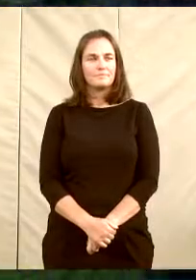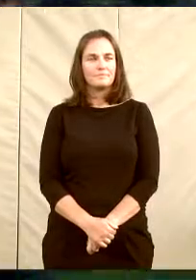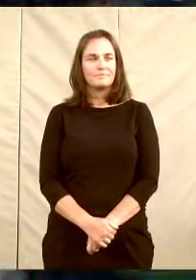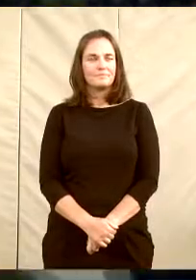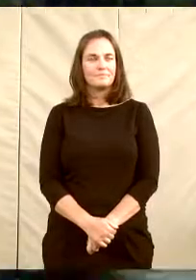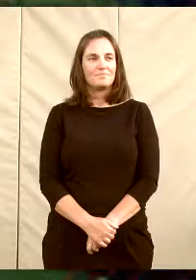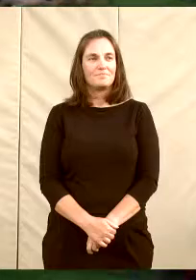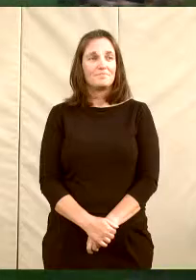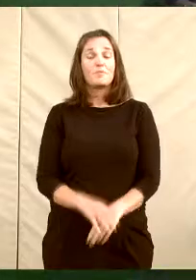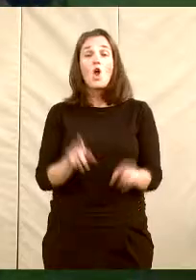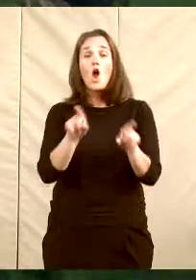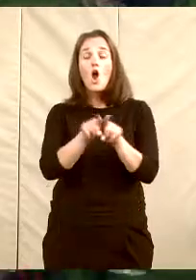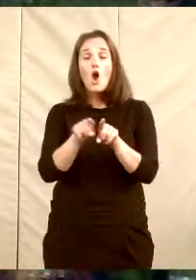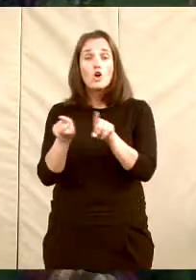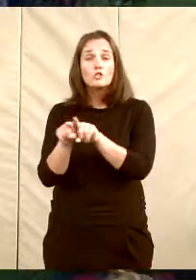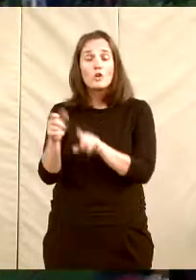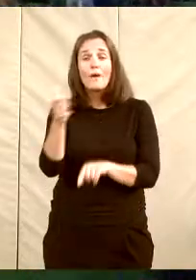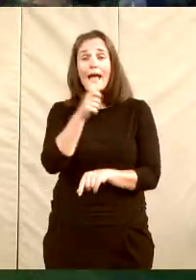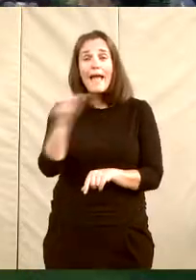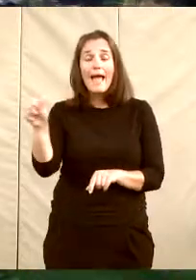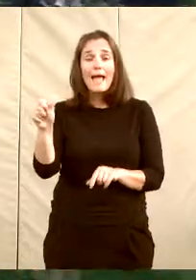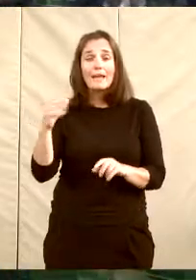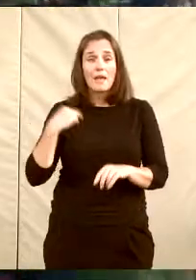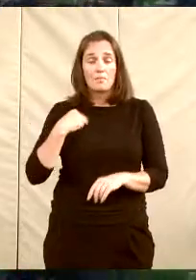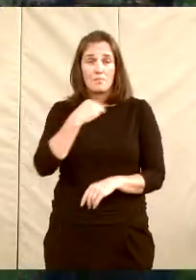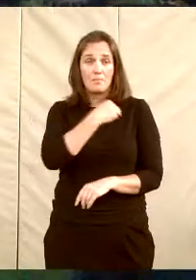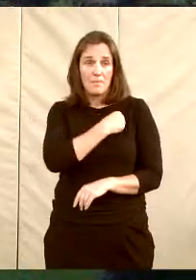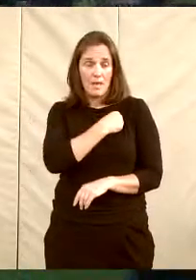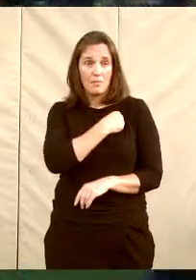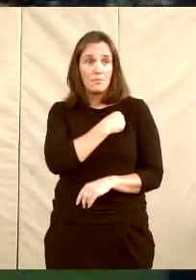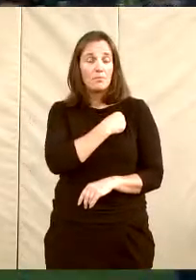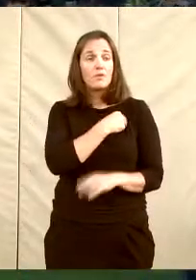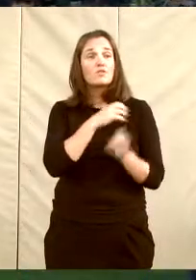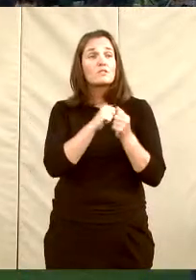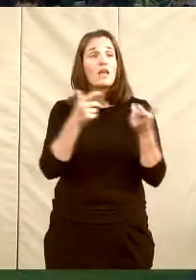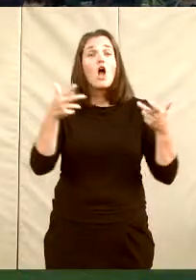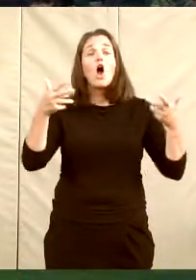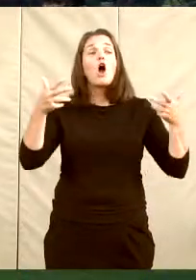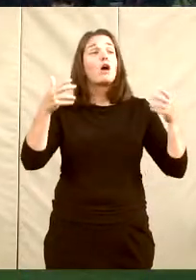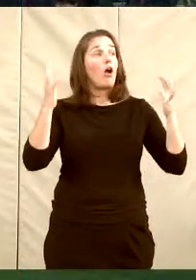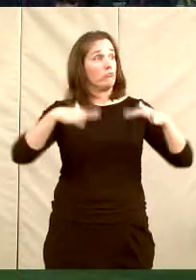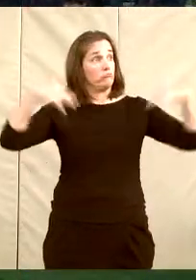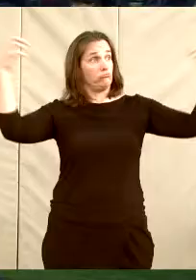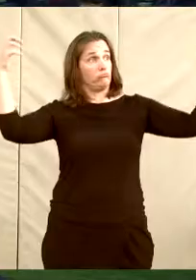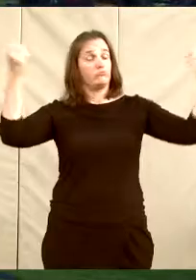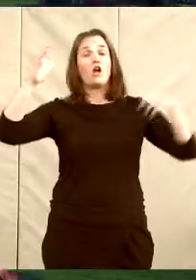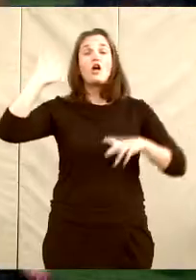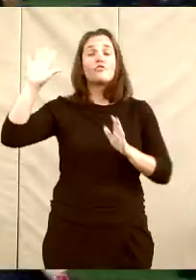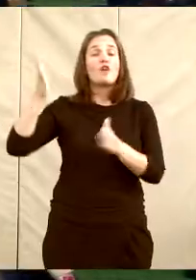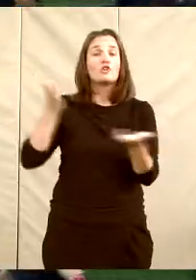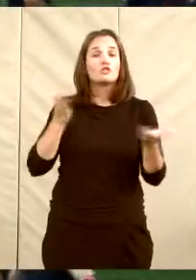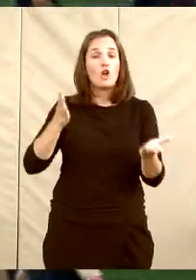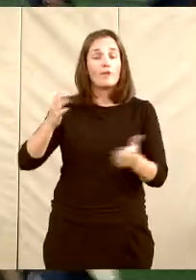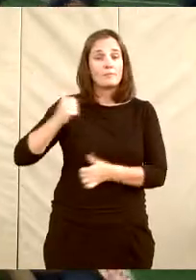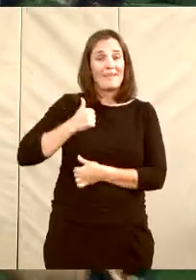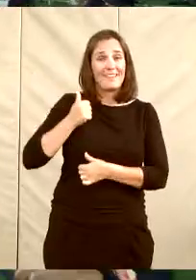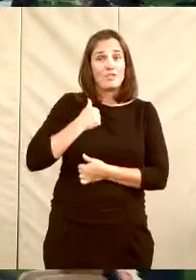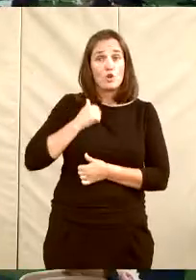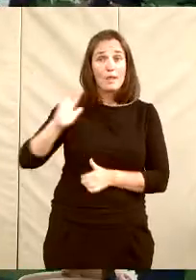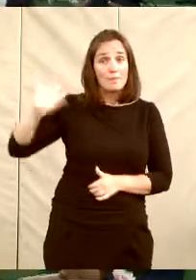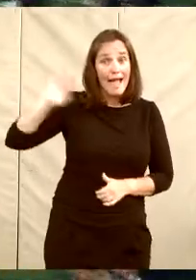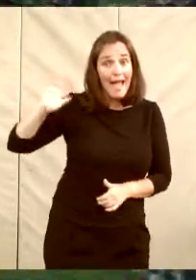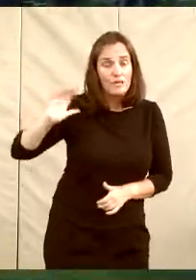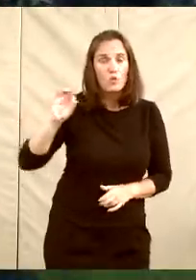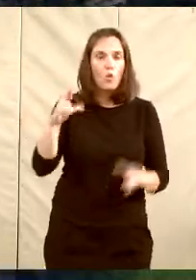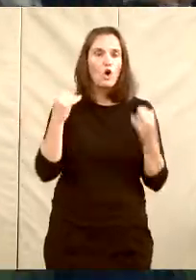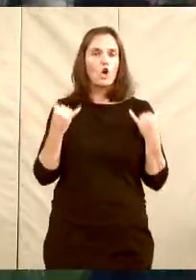Can we also have any members of the audience who have served in the past or currently serving a branch of the